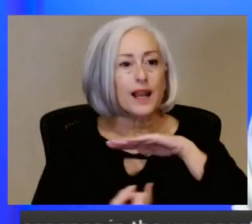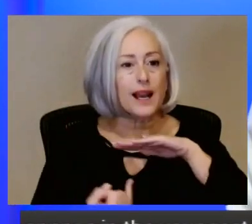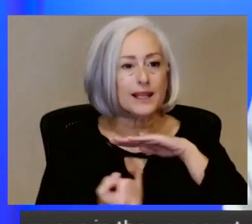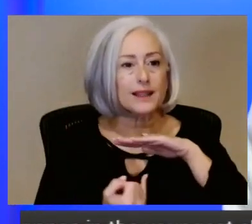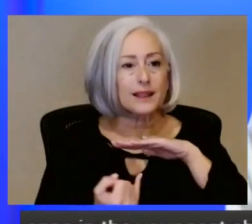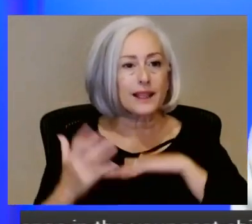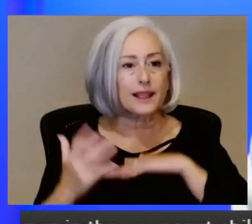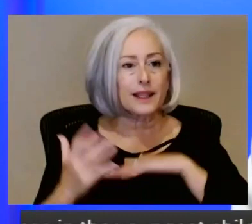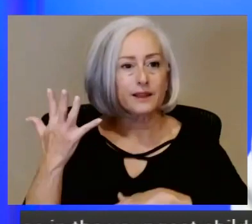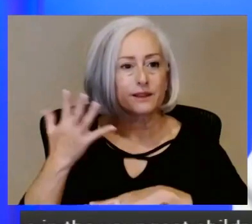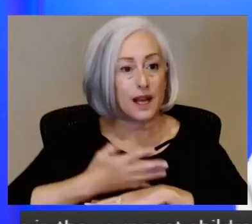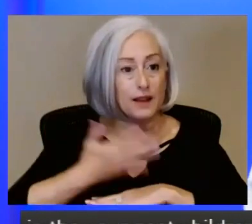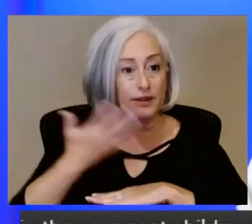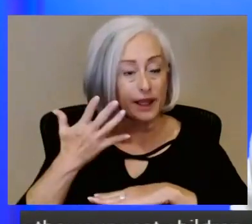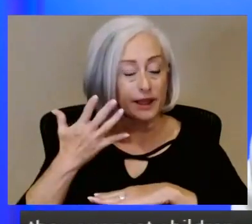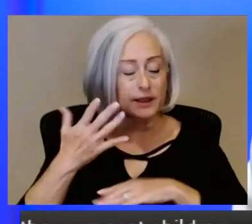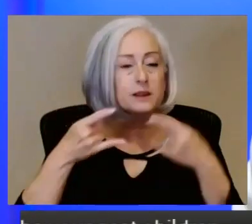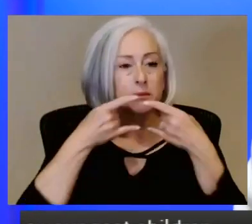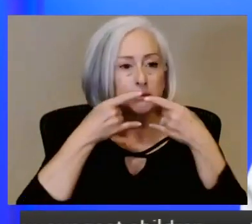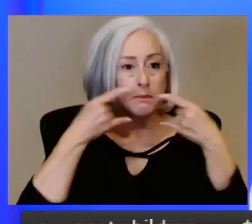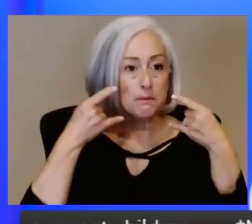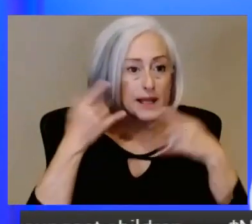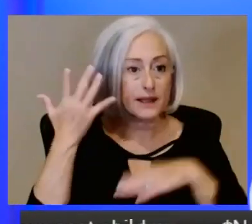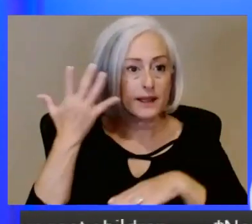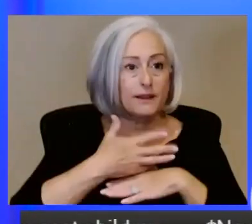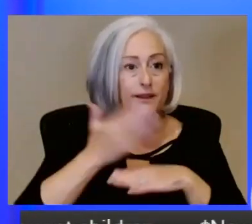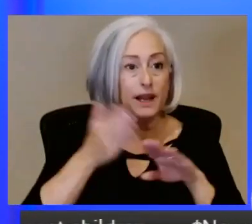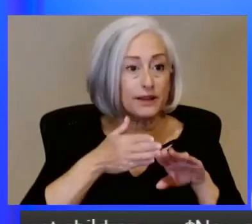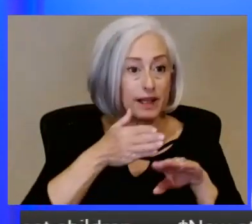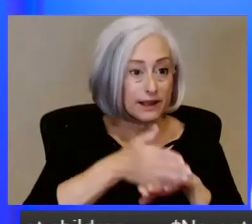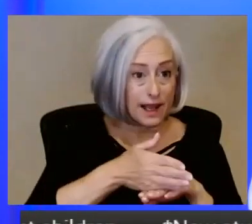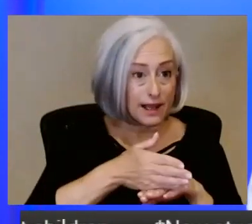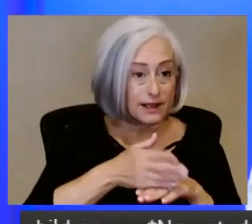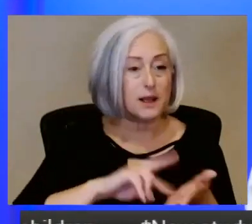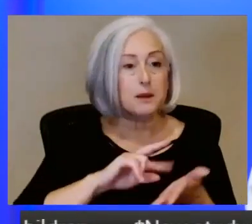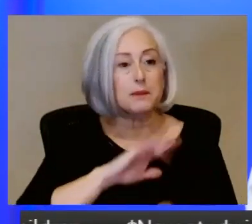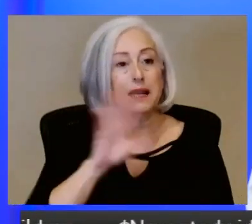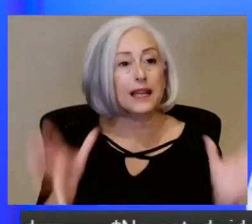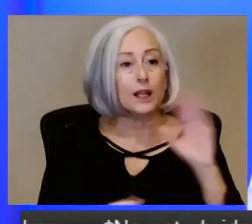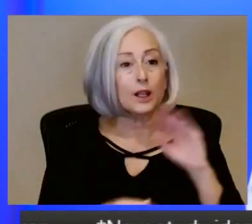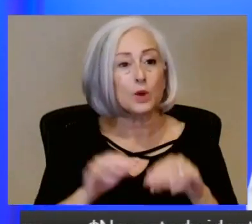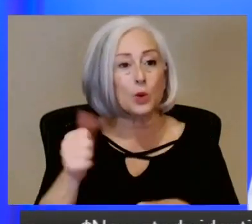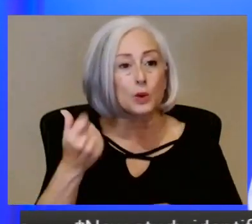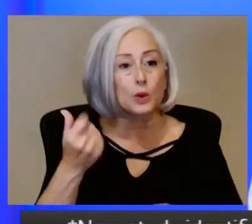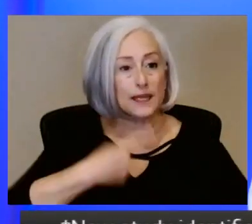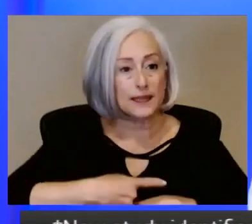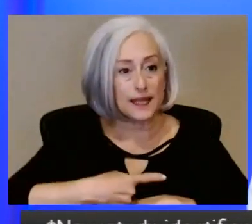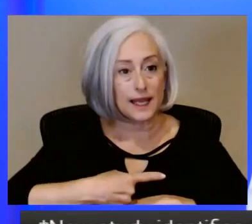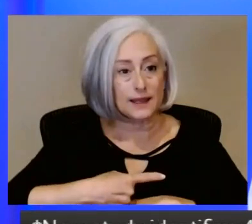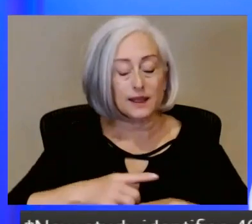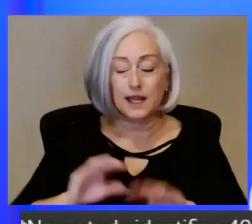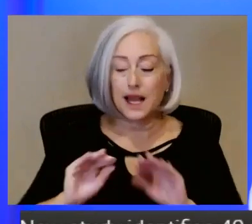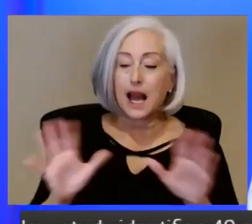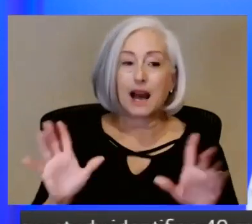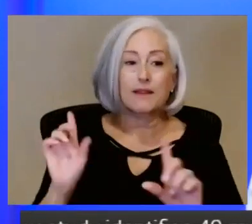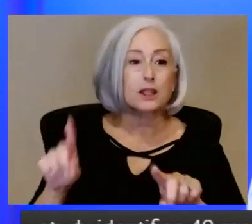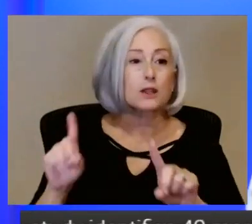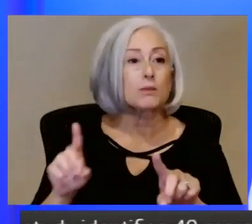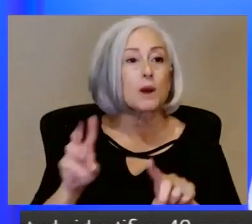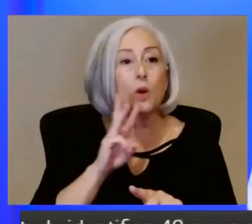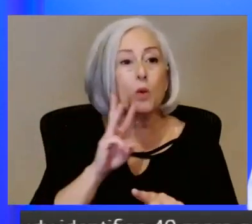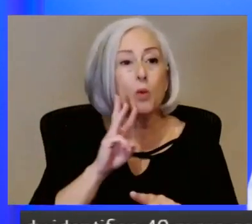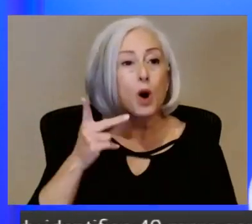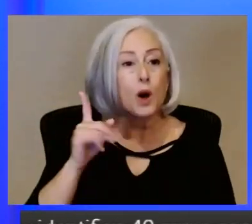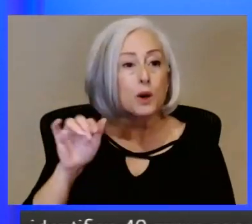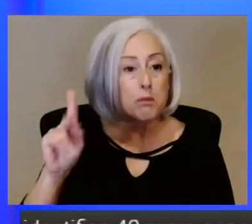mask for 5 more days for that 10 total days. Obviously, if you're at the water park in the water, you're not going to be wearing a mask because it won't